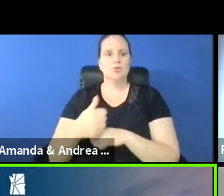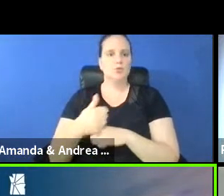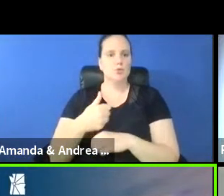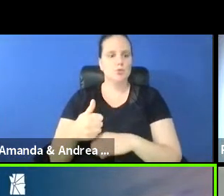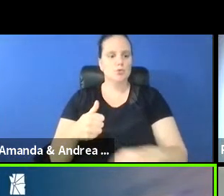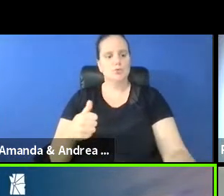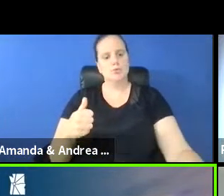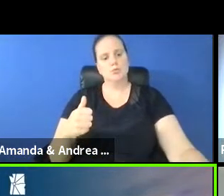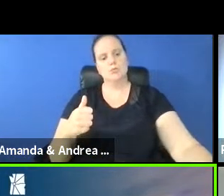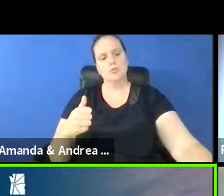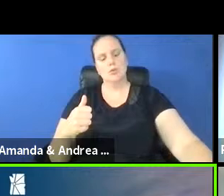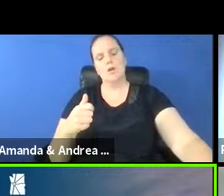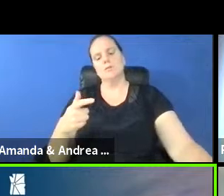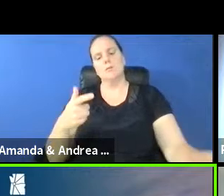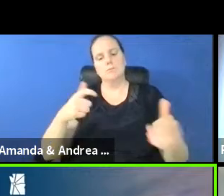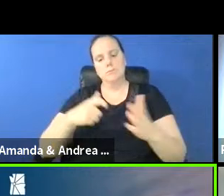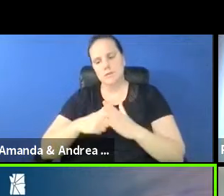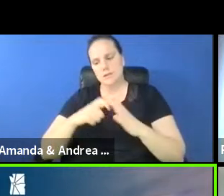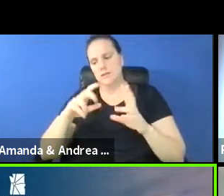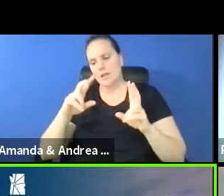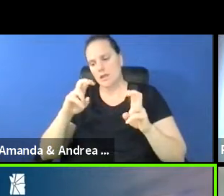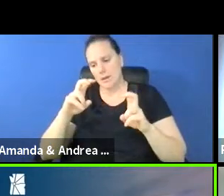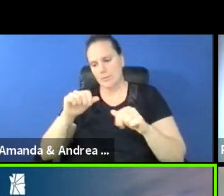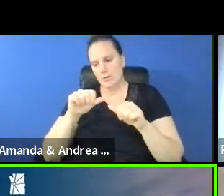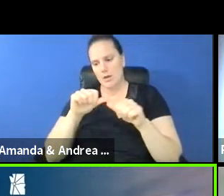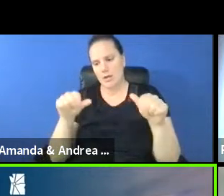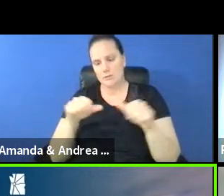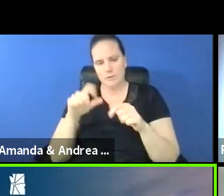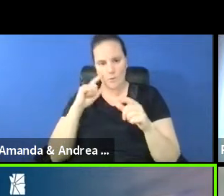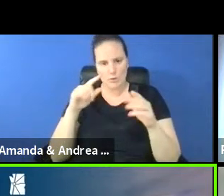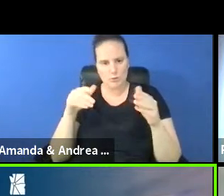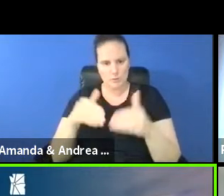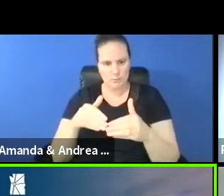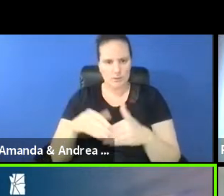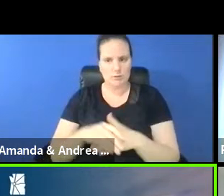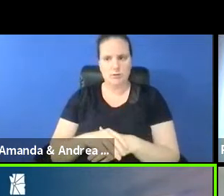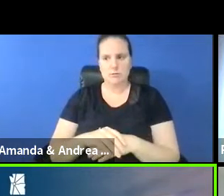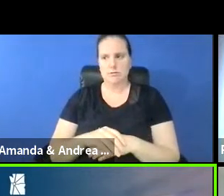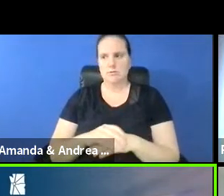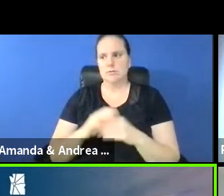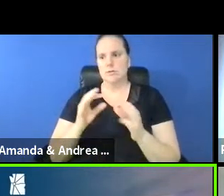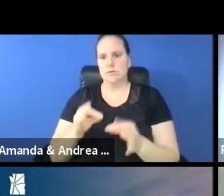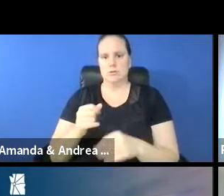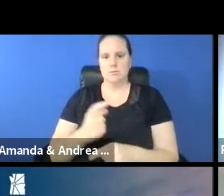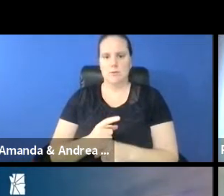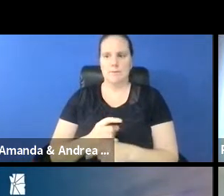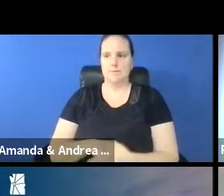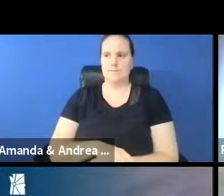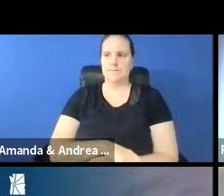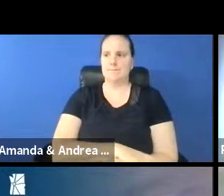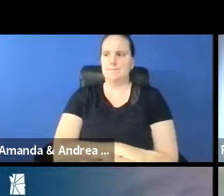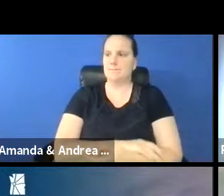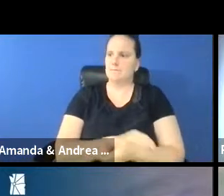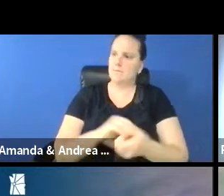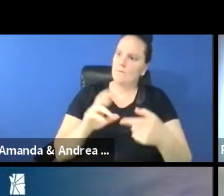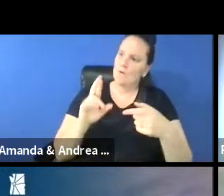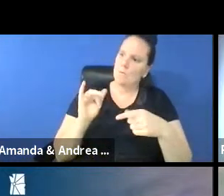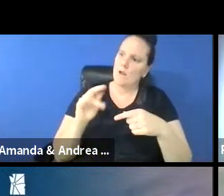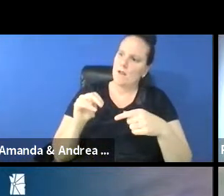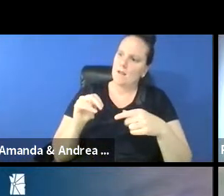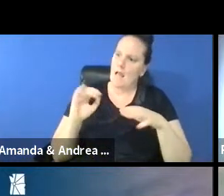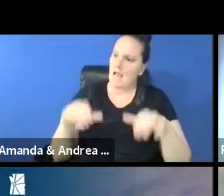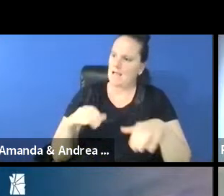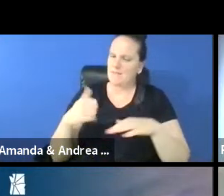major key topical areas that we want to focus active transportation decisions on. And Ryan, how would you define